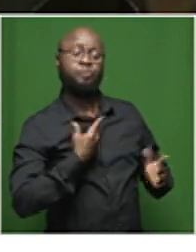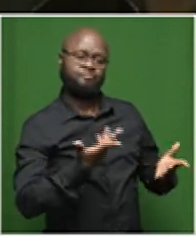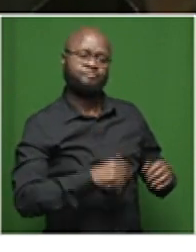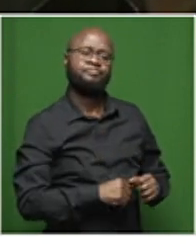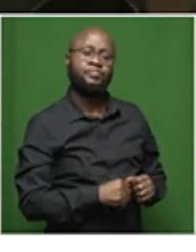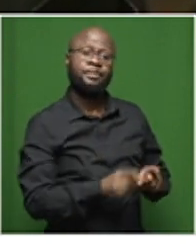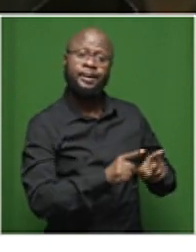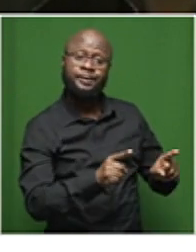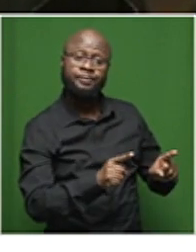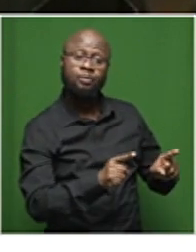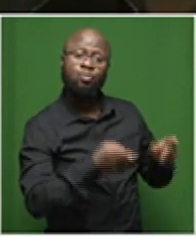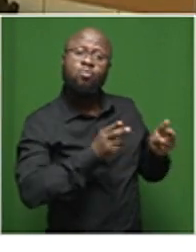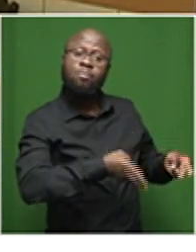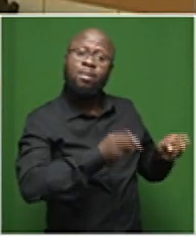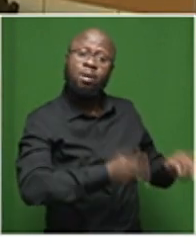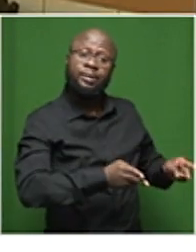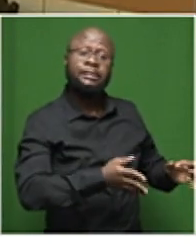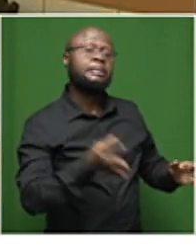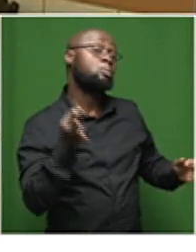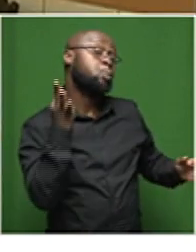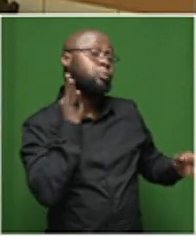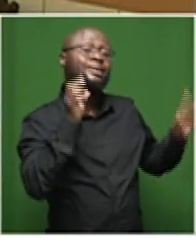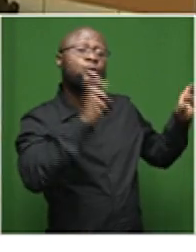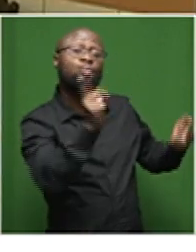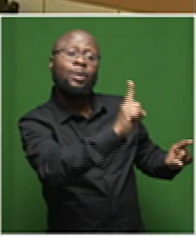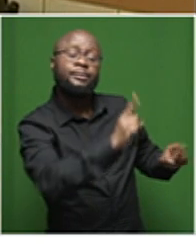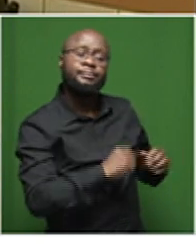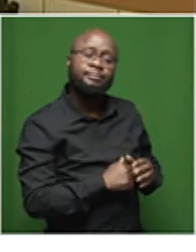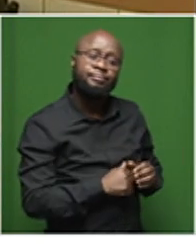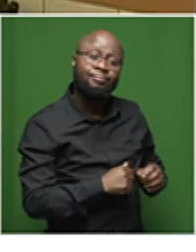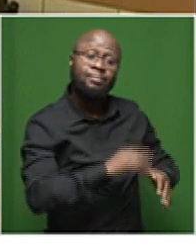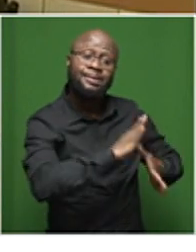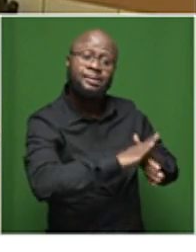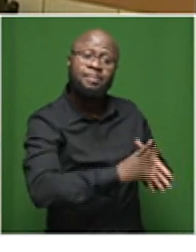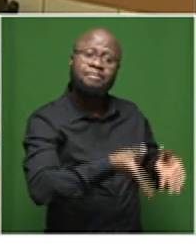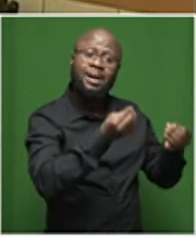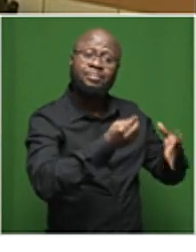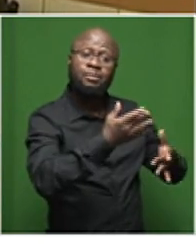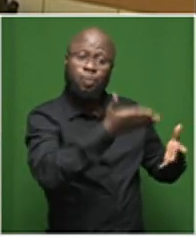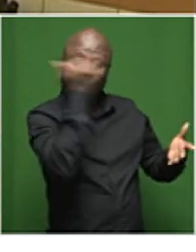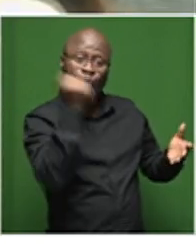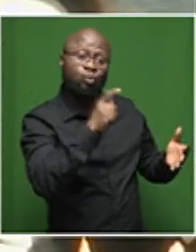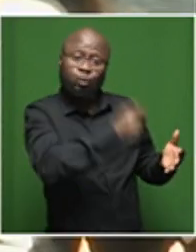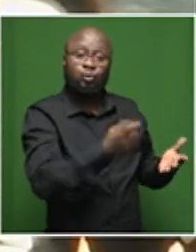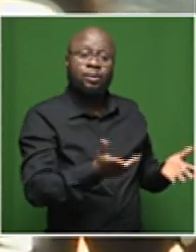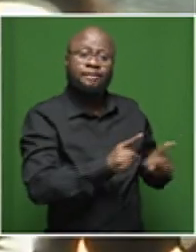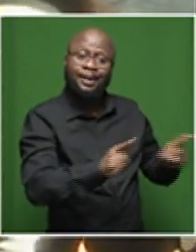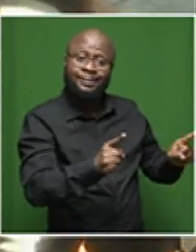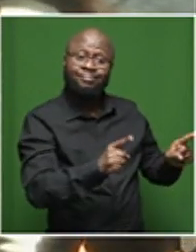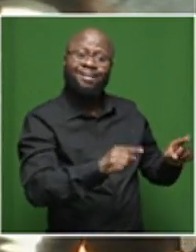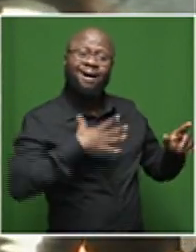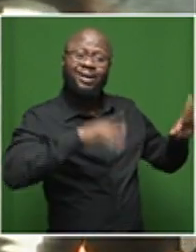are the most common risk factors? The cause is not yet known, but there are predisposing factors